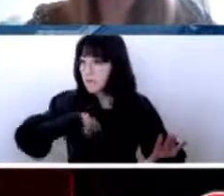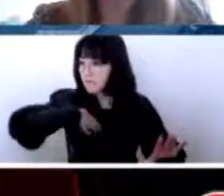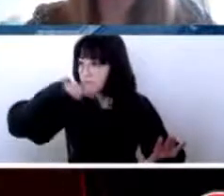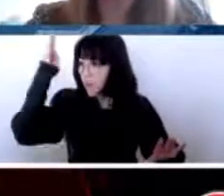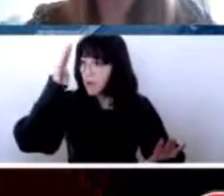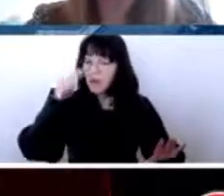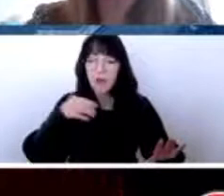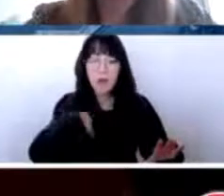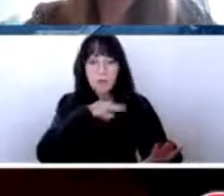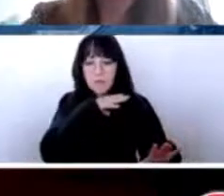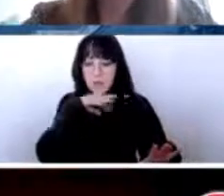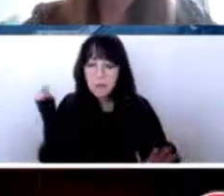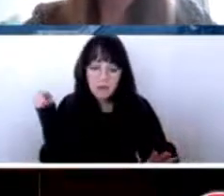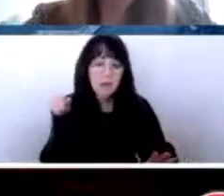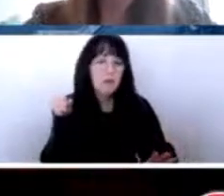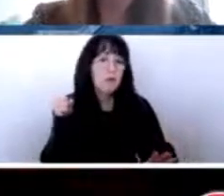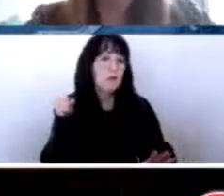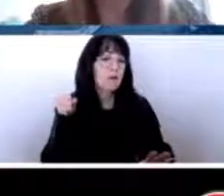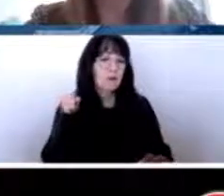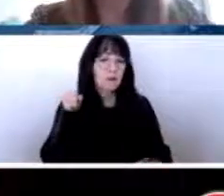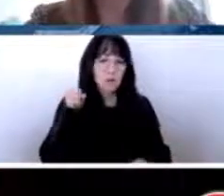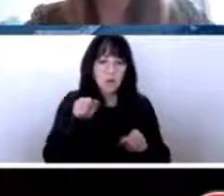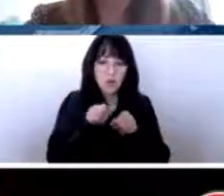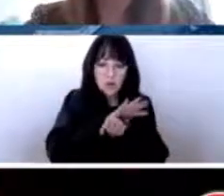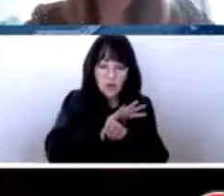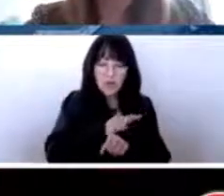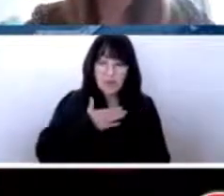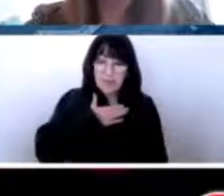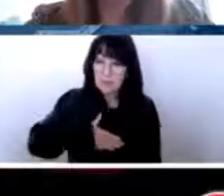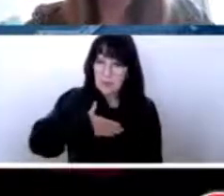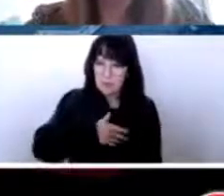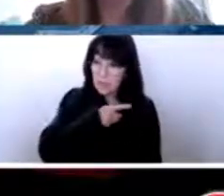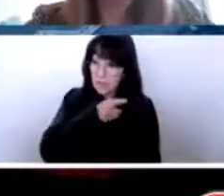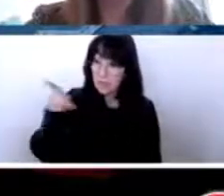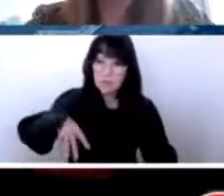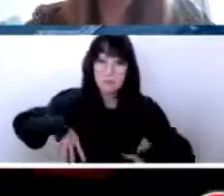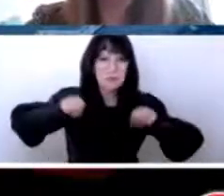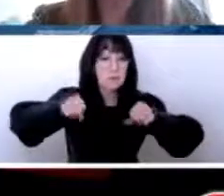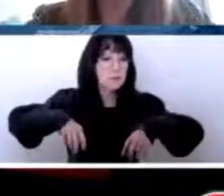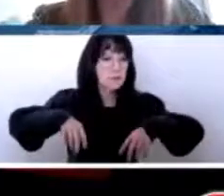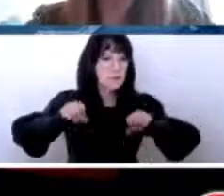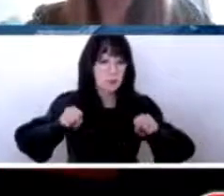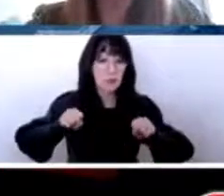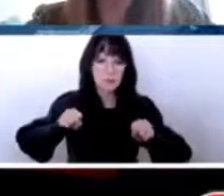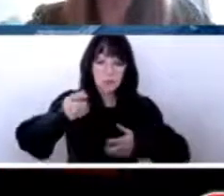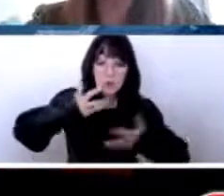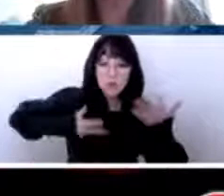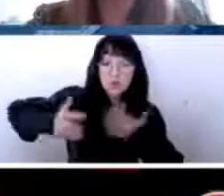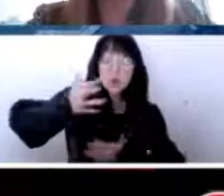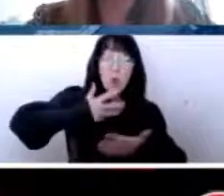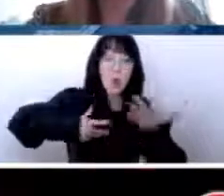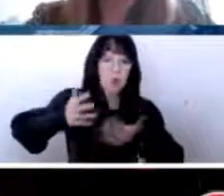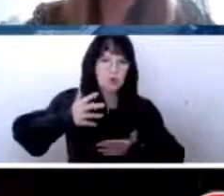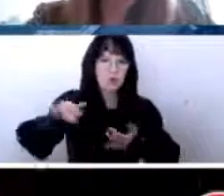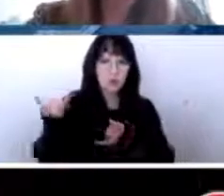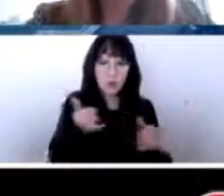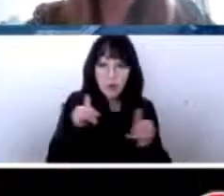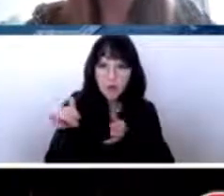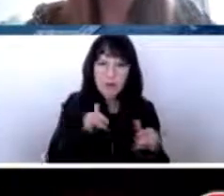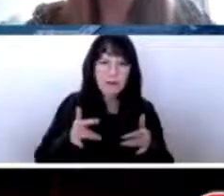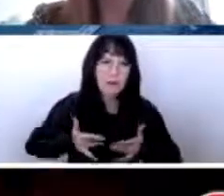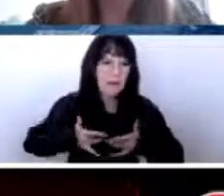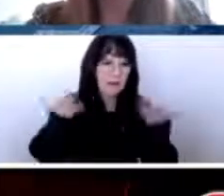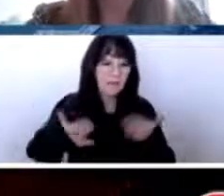unnecessary social events. Please think about how much our hospitals and healthcare workers are struggling when